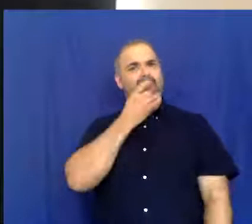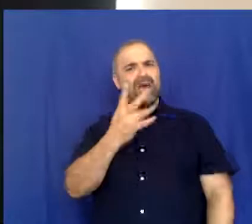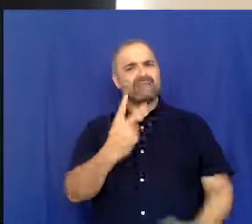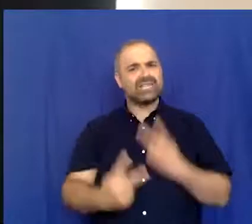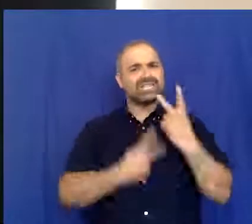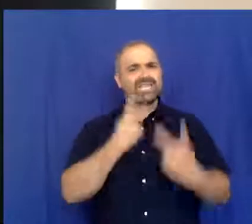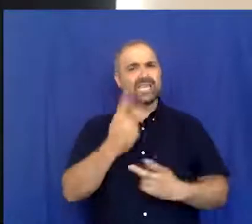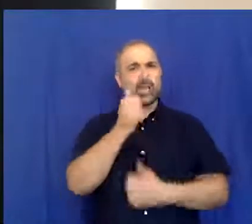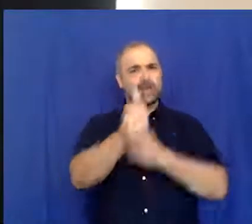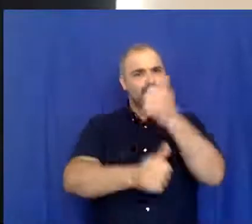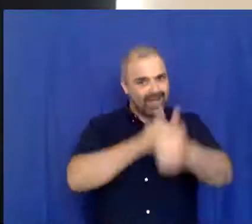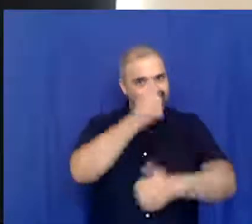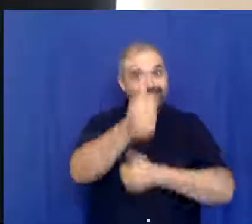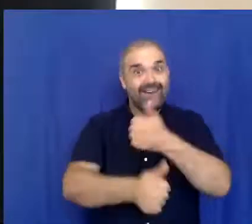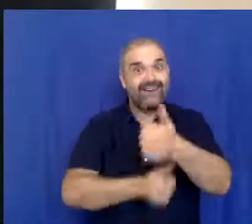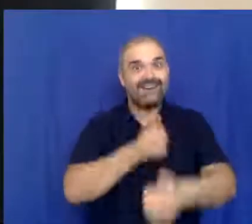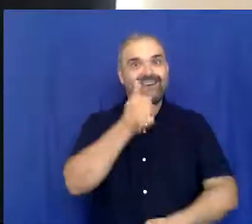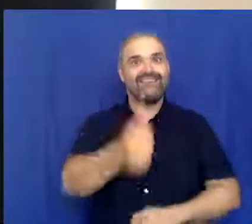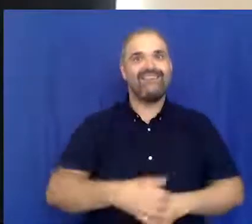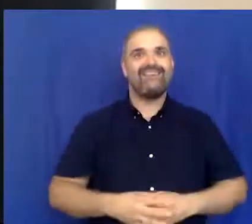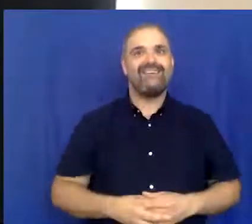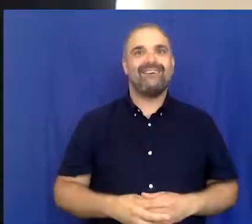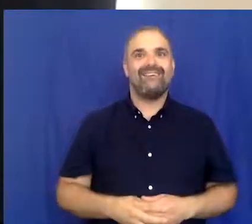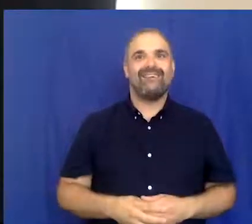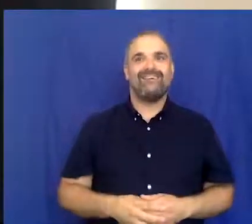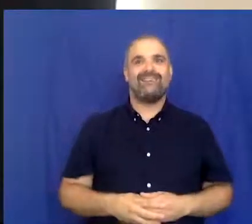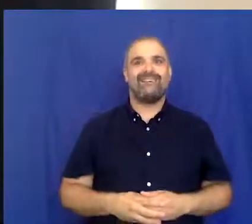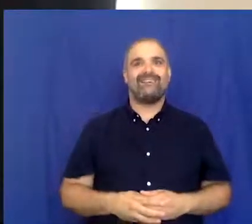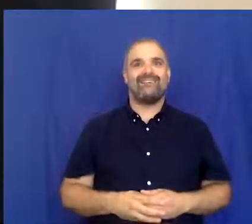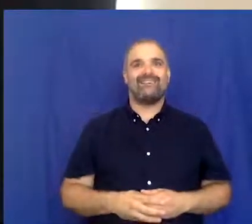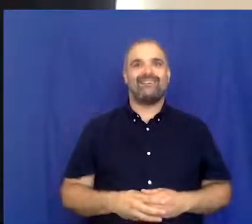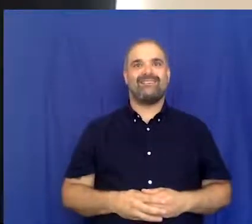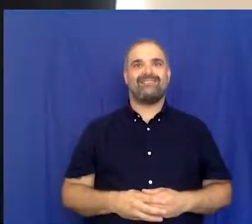big rainbow family. Lovely singing, well done.